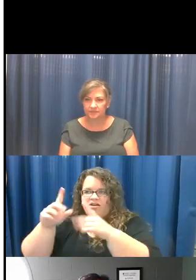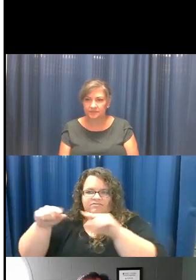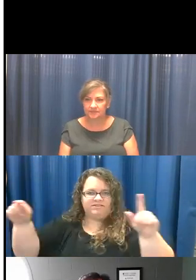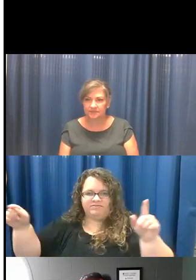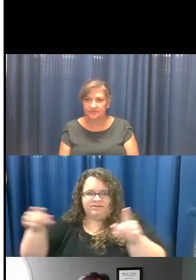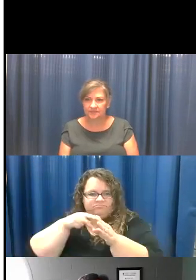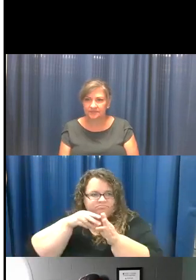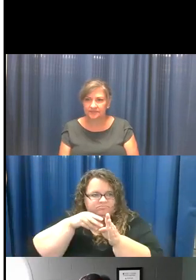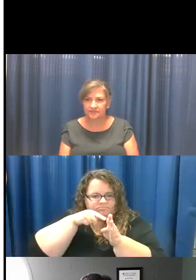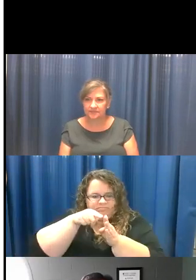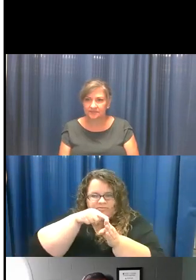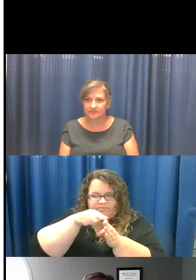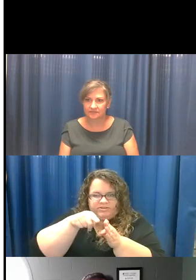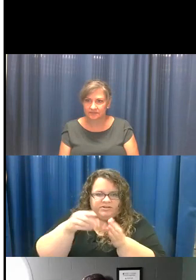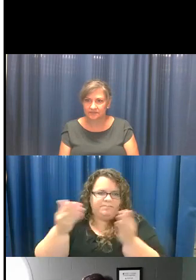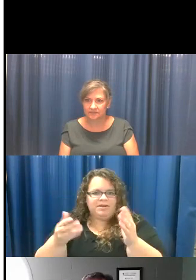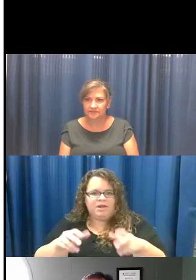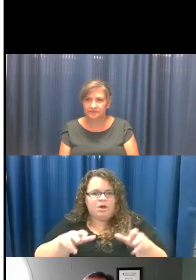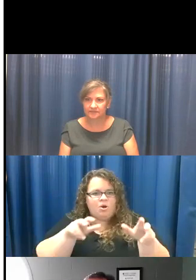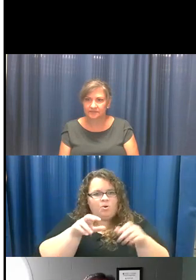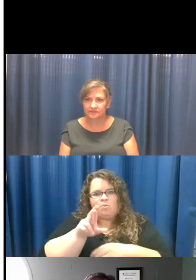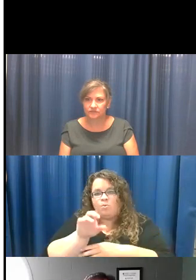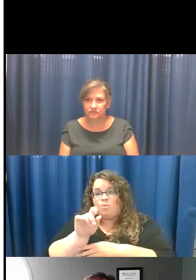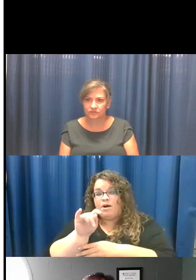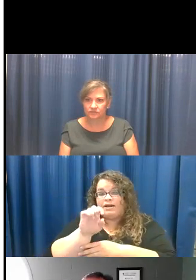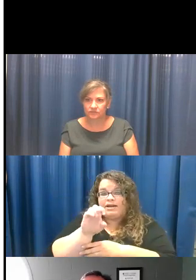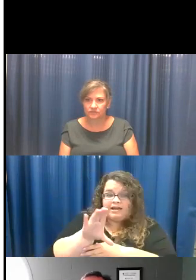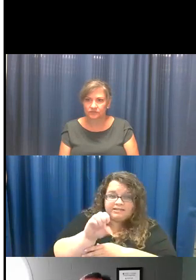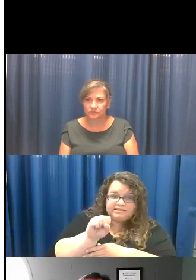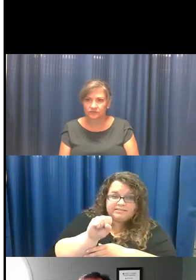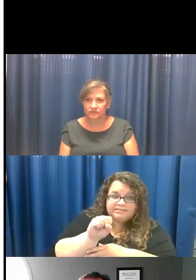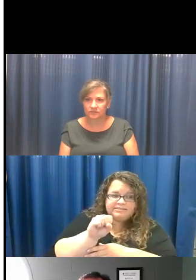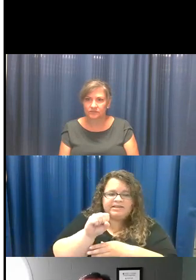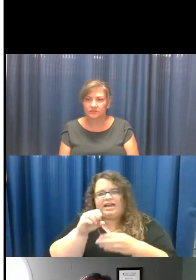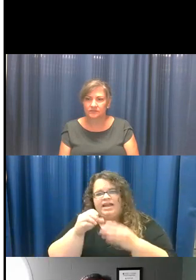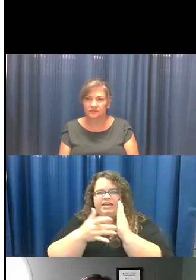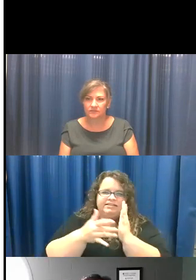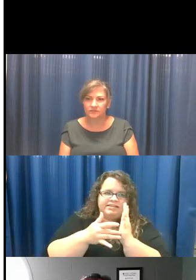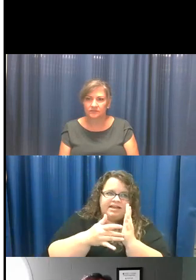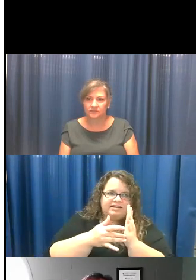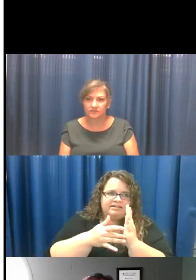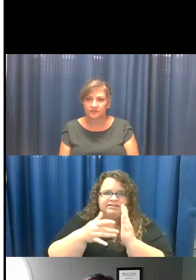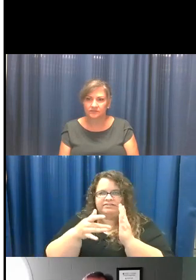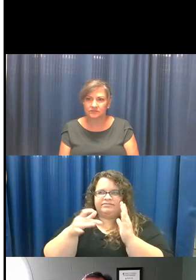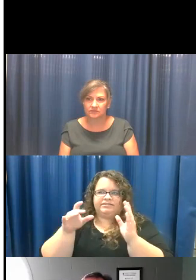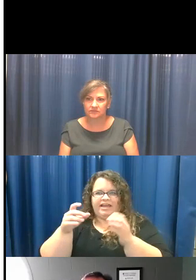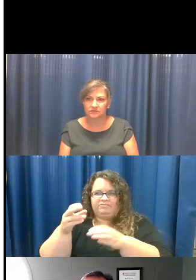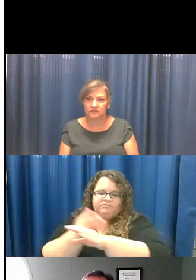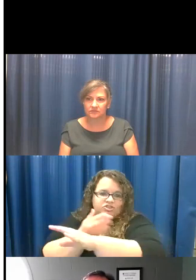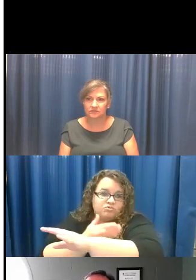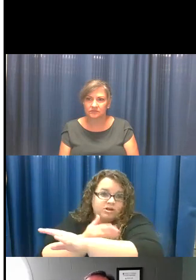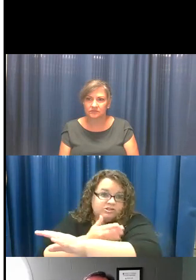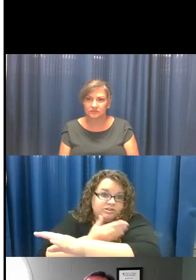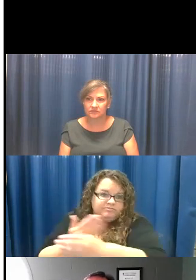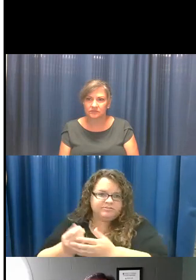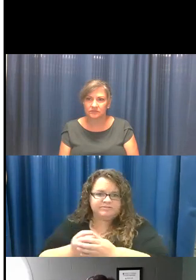example, robotics and electronics and controls and construction, to build a program that is really much in